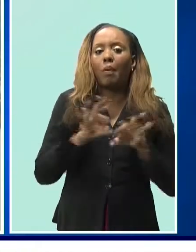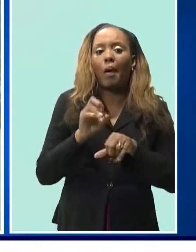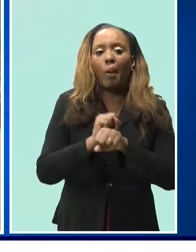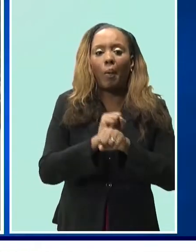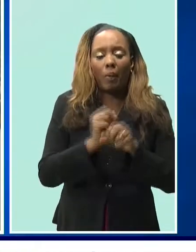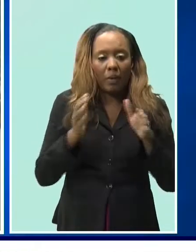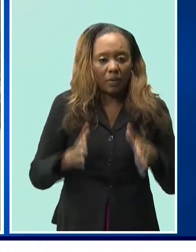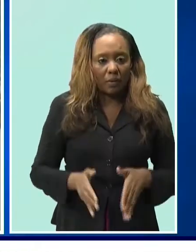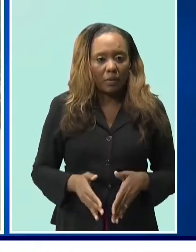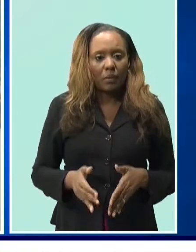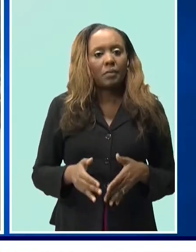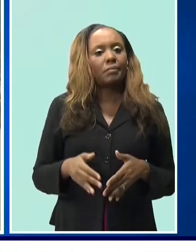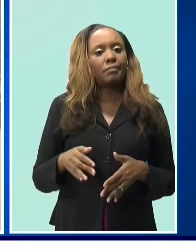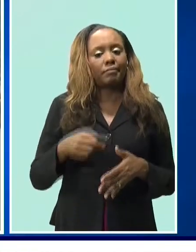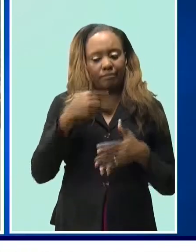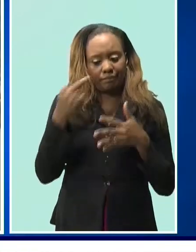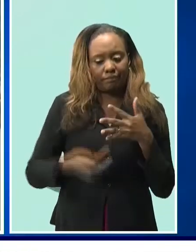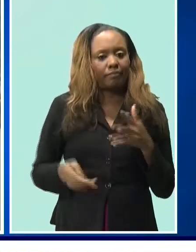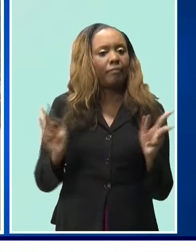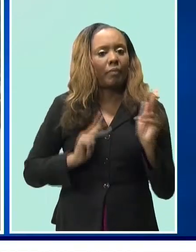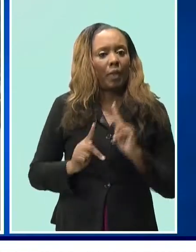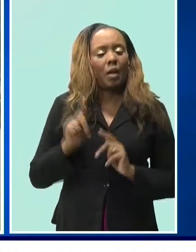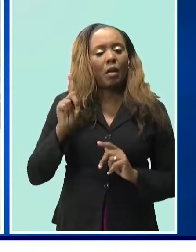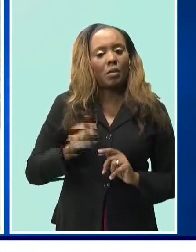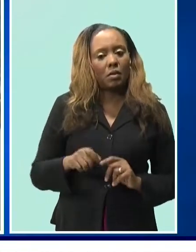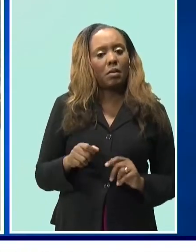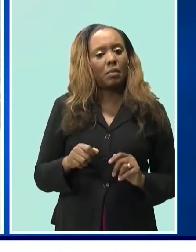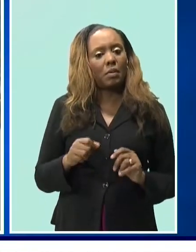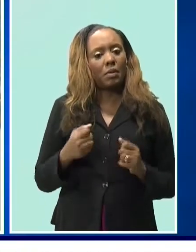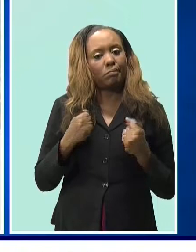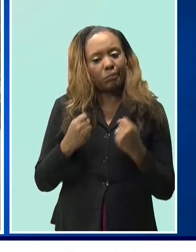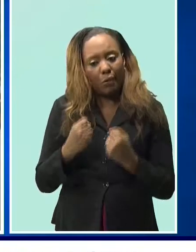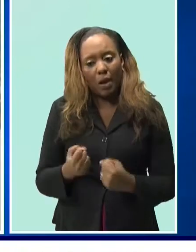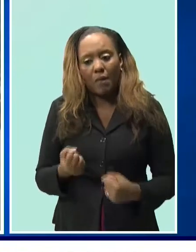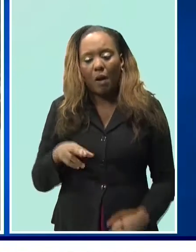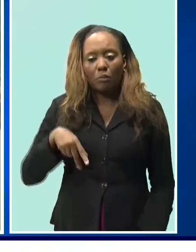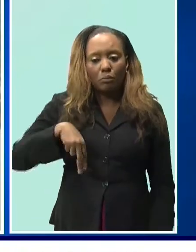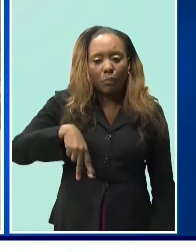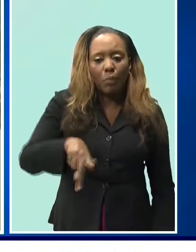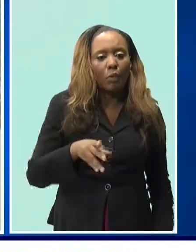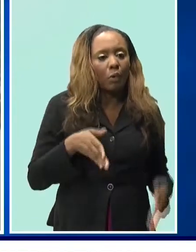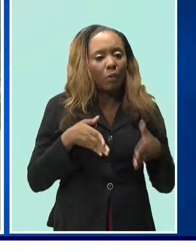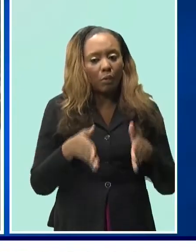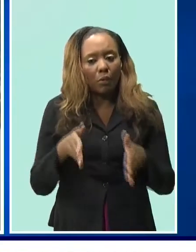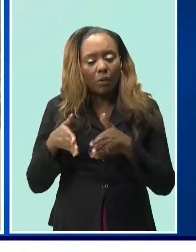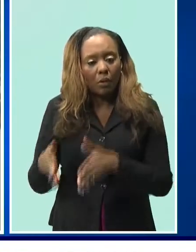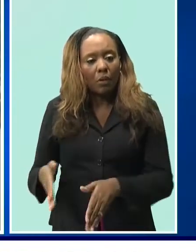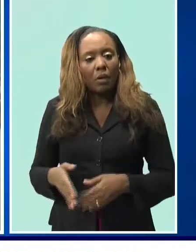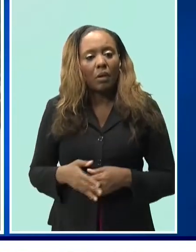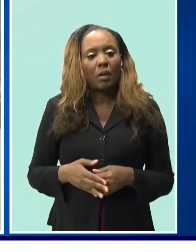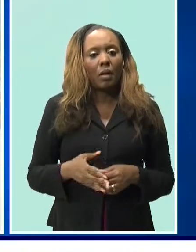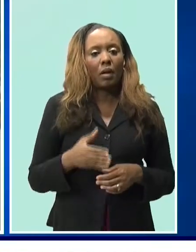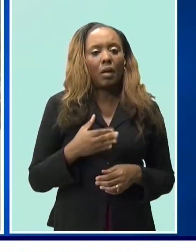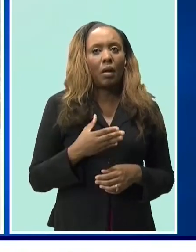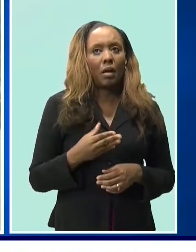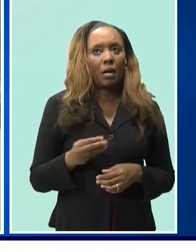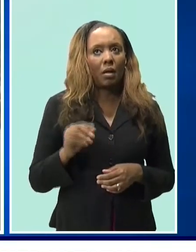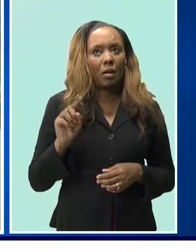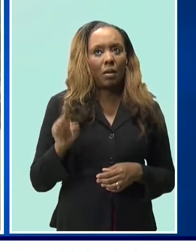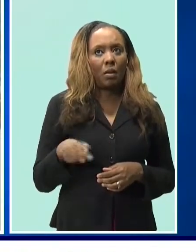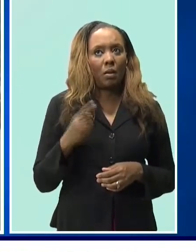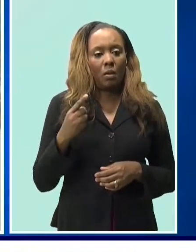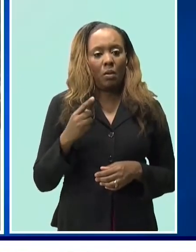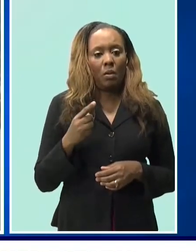are the categories of persons who should be on the road. And that is further restricted by a requirement now to be only on the road